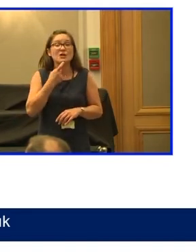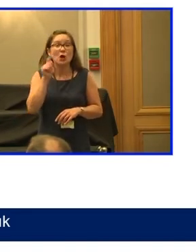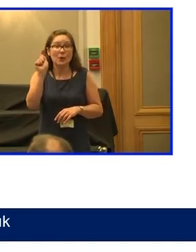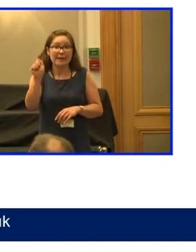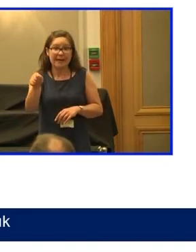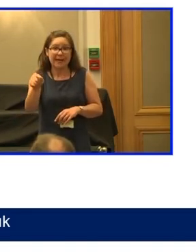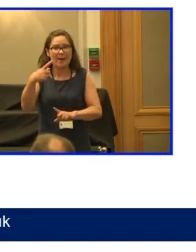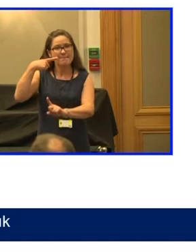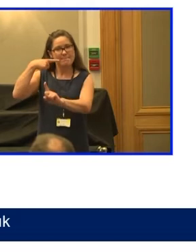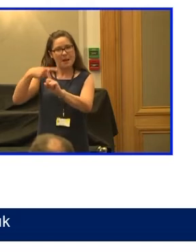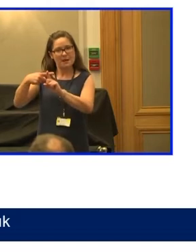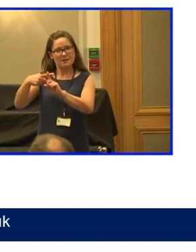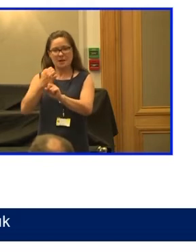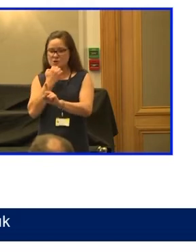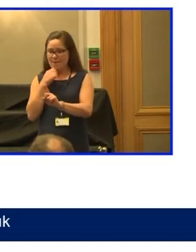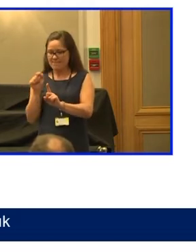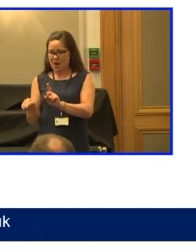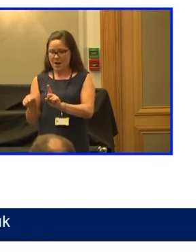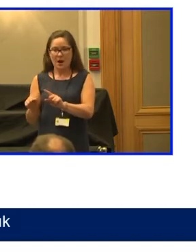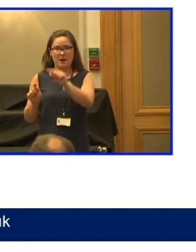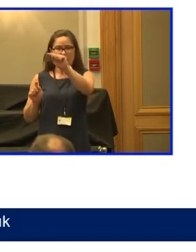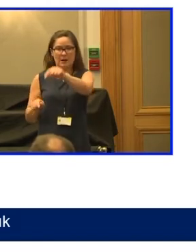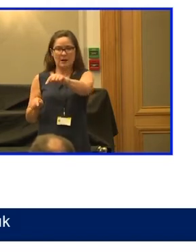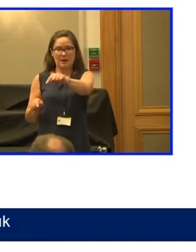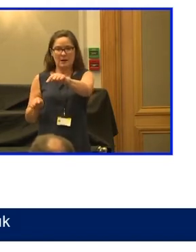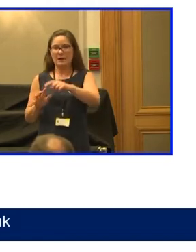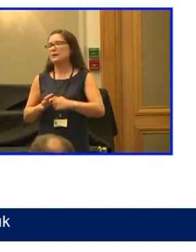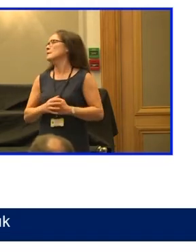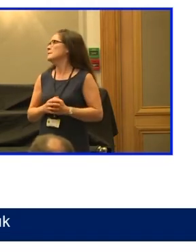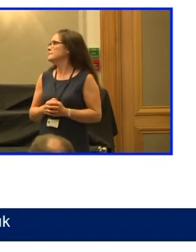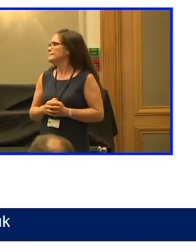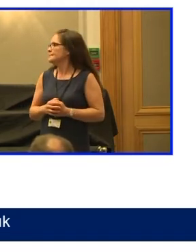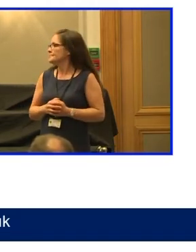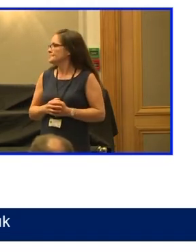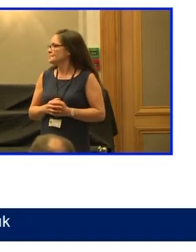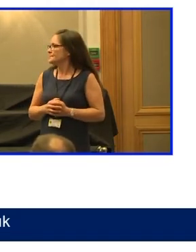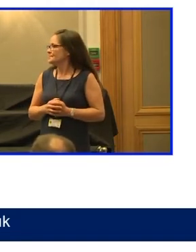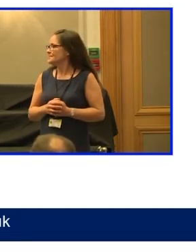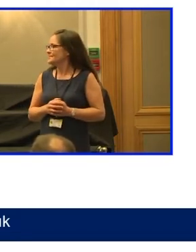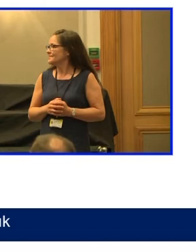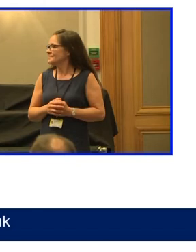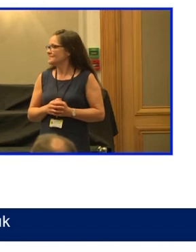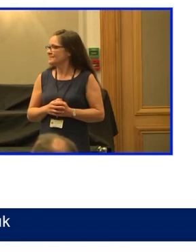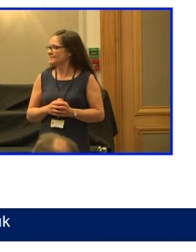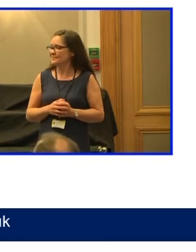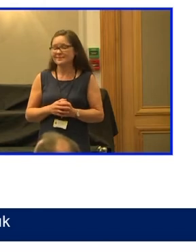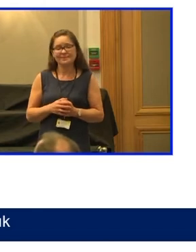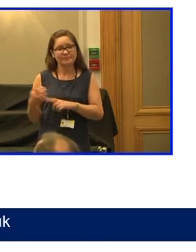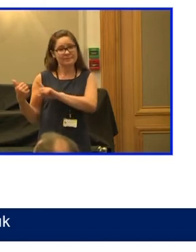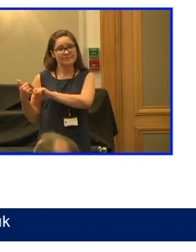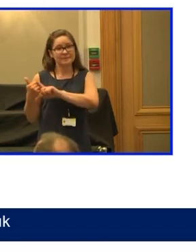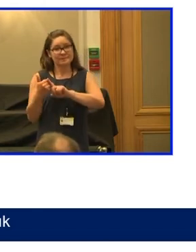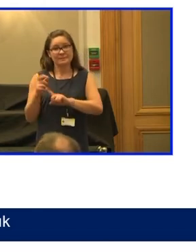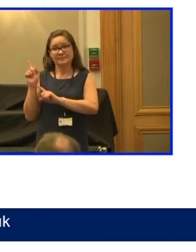on the number pad, or if you're using a laptop, above number 9, just to the right of 0. Go for that. So let's do Windows Plus.